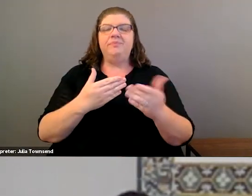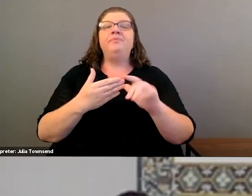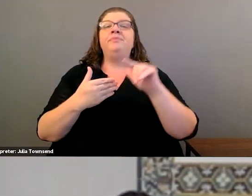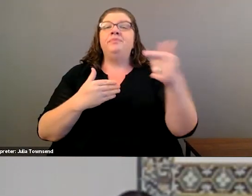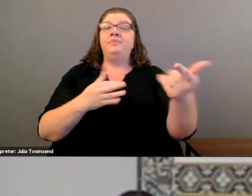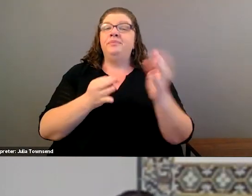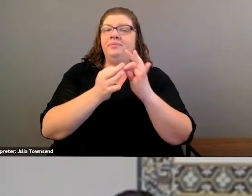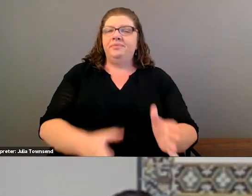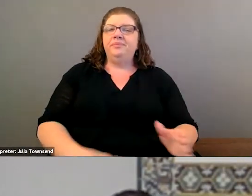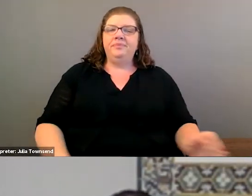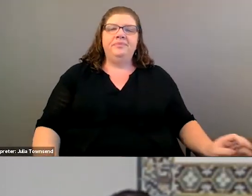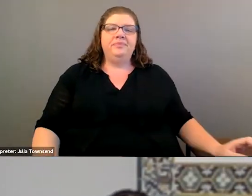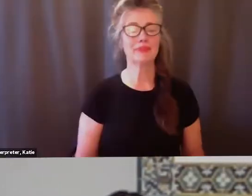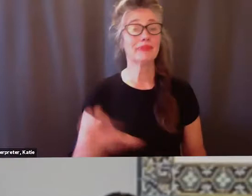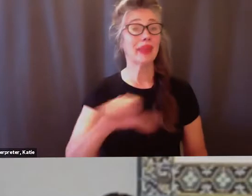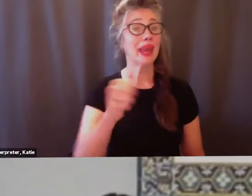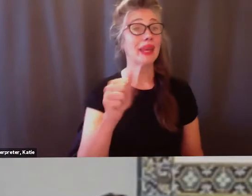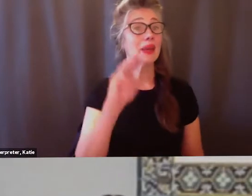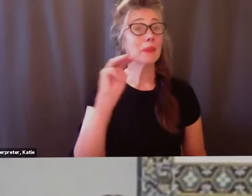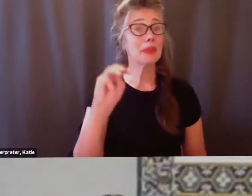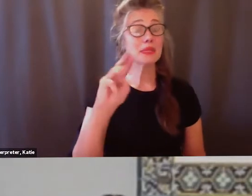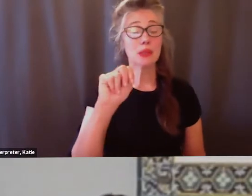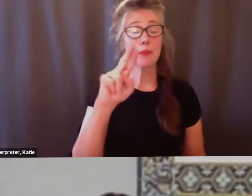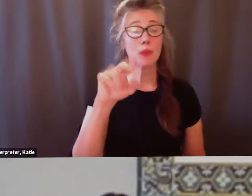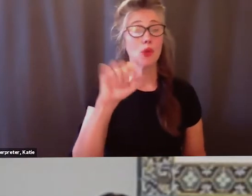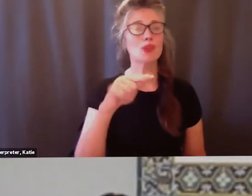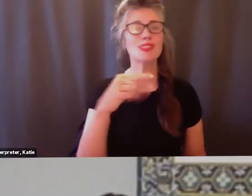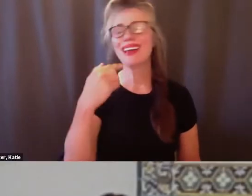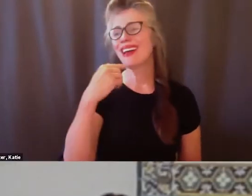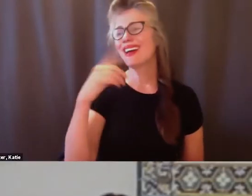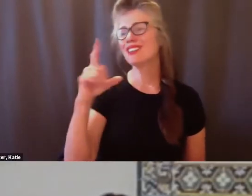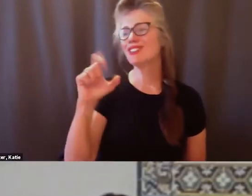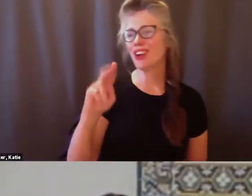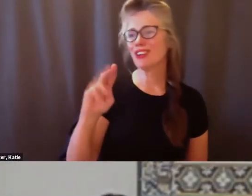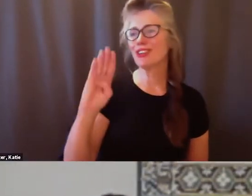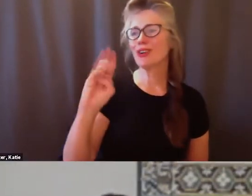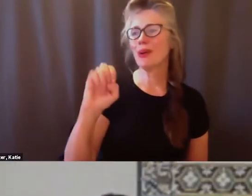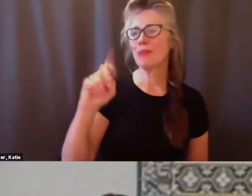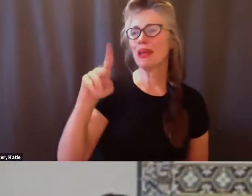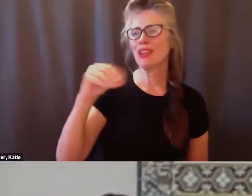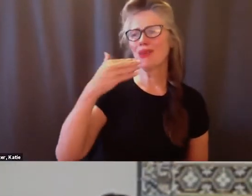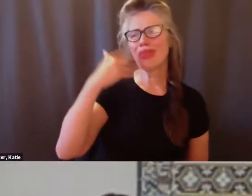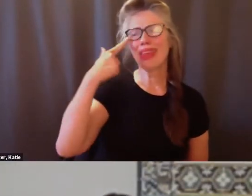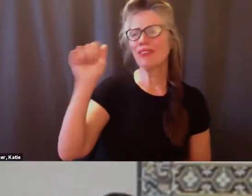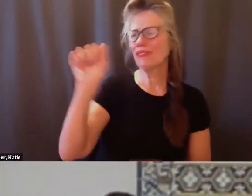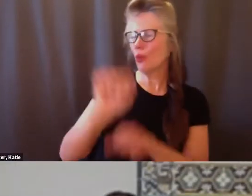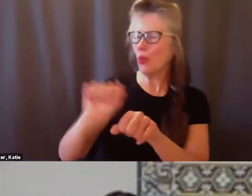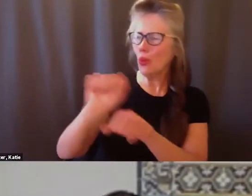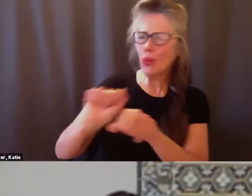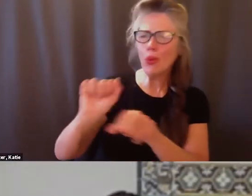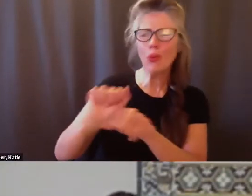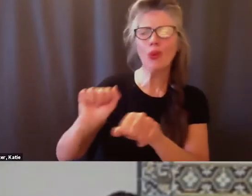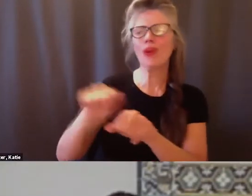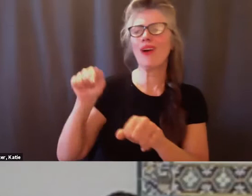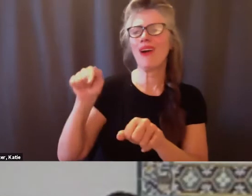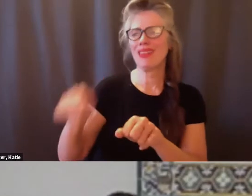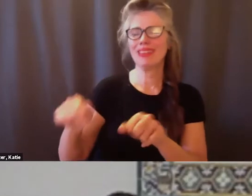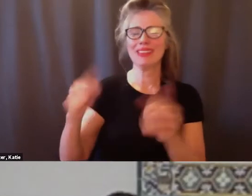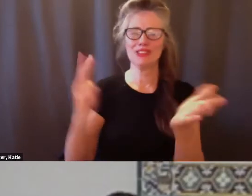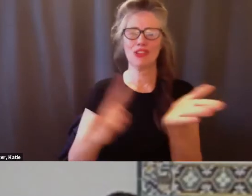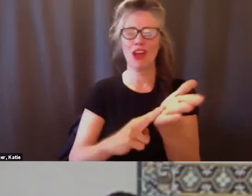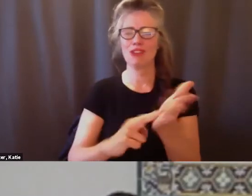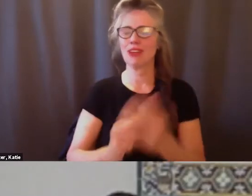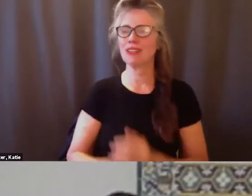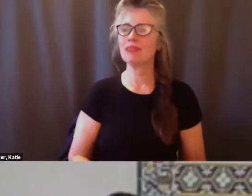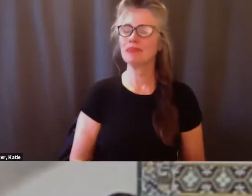Ms. Munoz, please. Yes, also, Dr. Becchio, thank you so much for your work on this. And just to know that I want